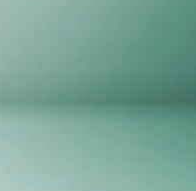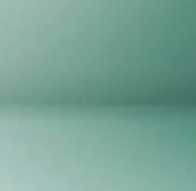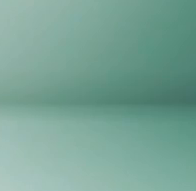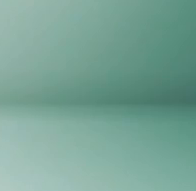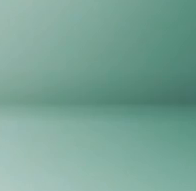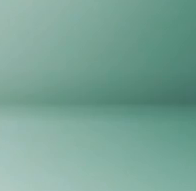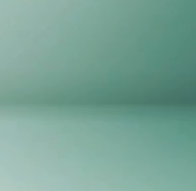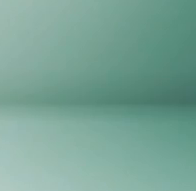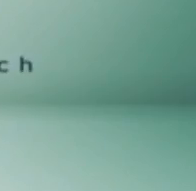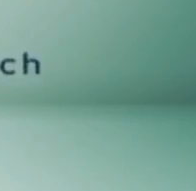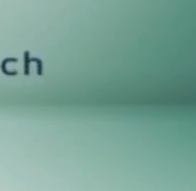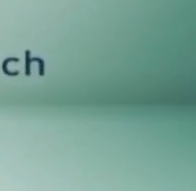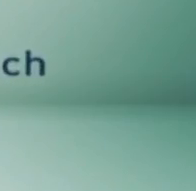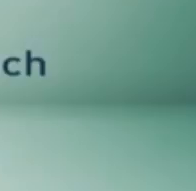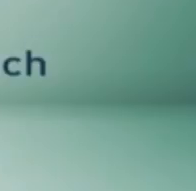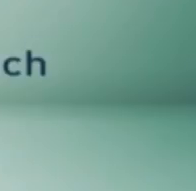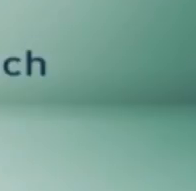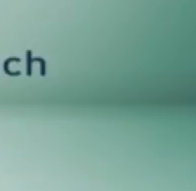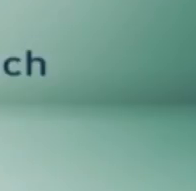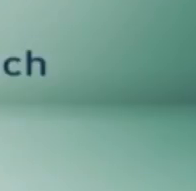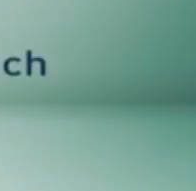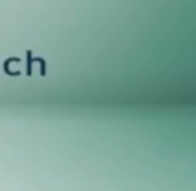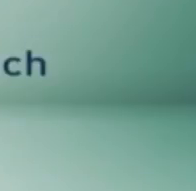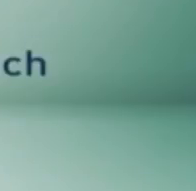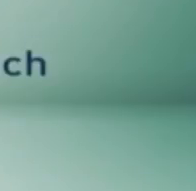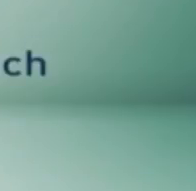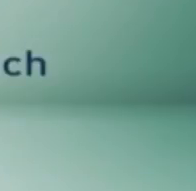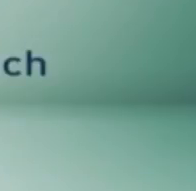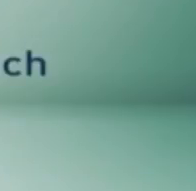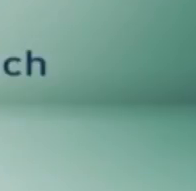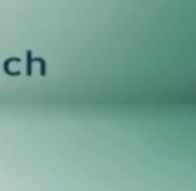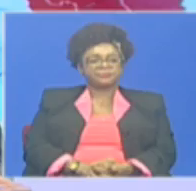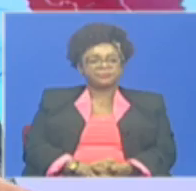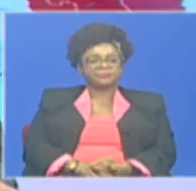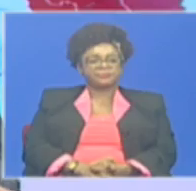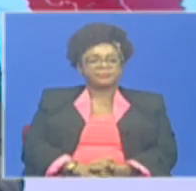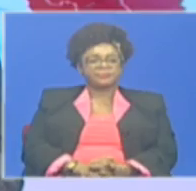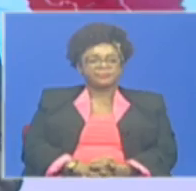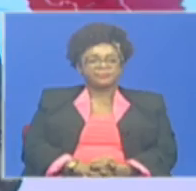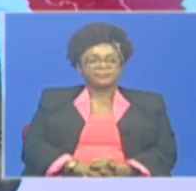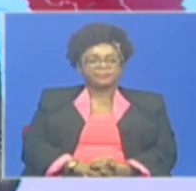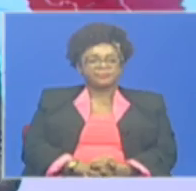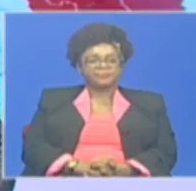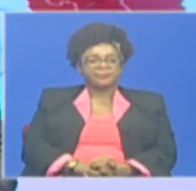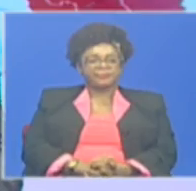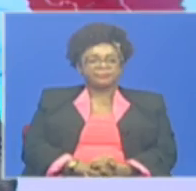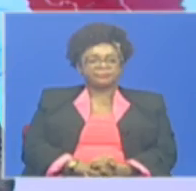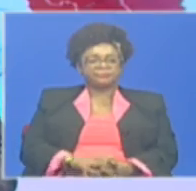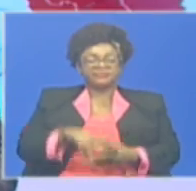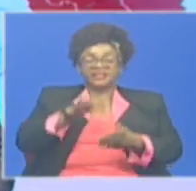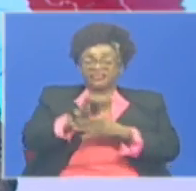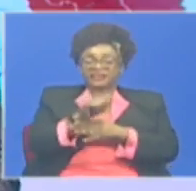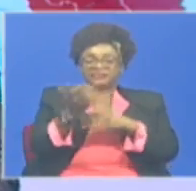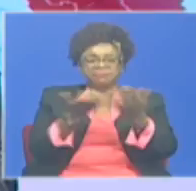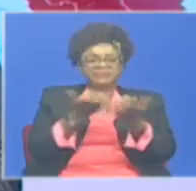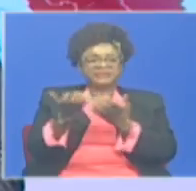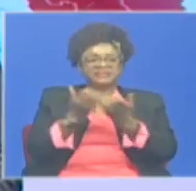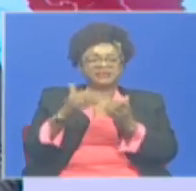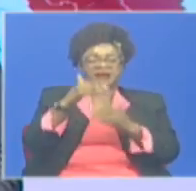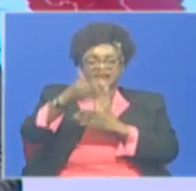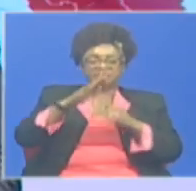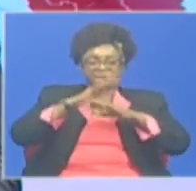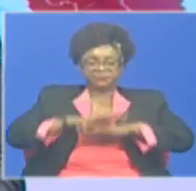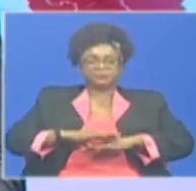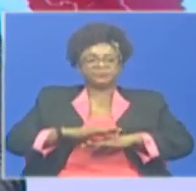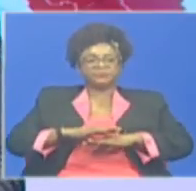nearest branch for KCB Internet Banking today. And that's business. After this break, we take a look